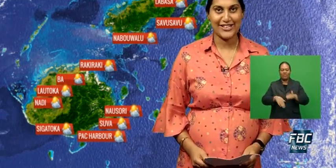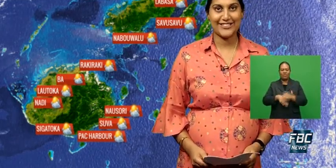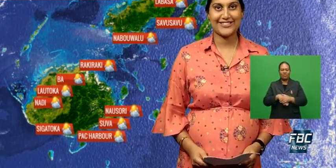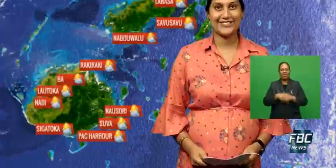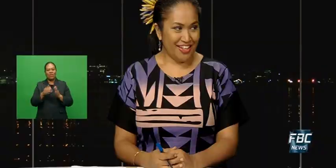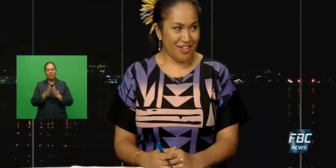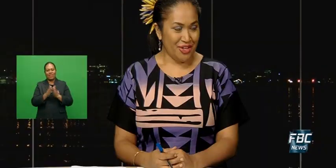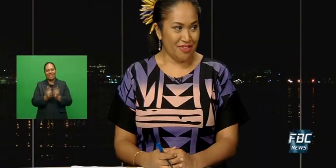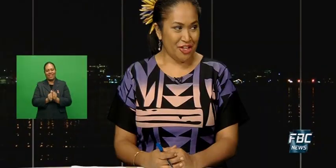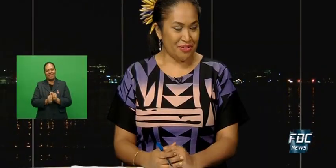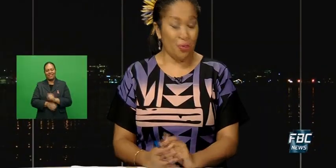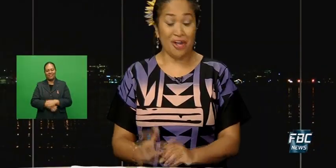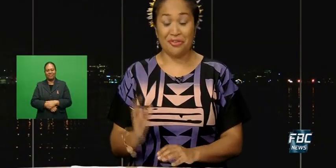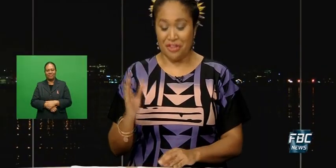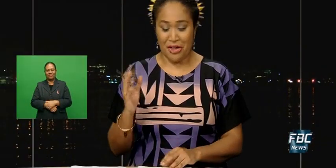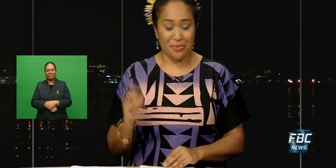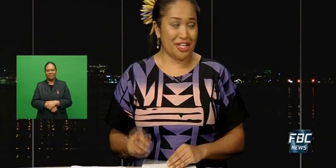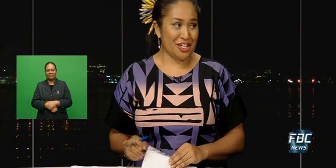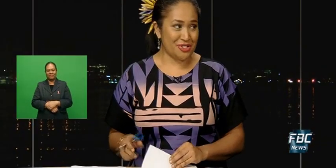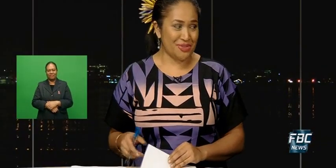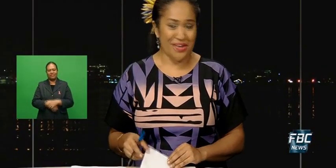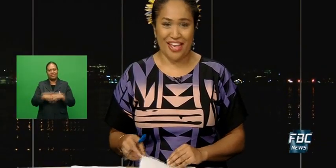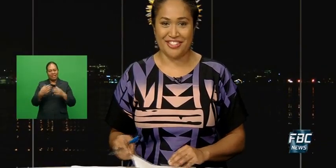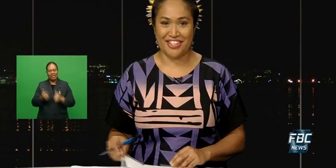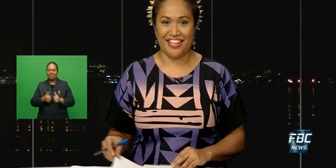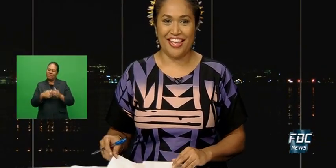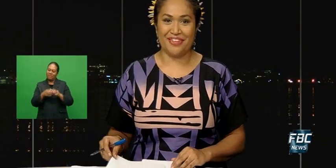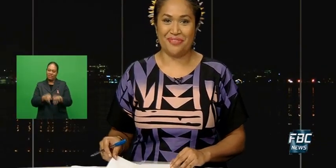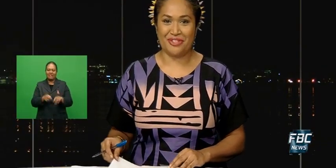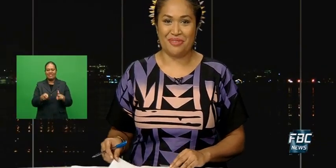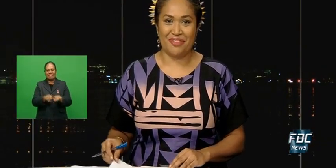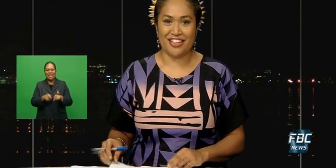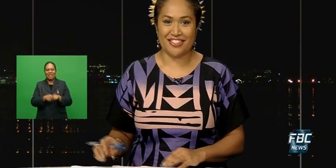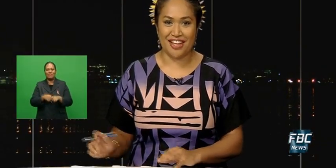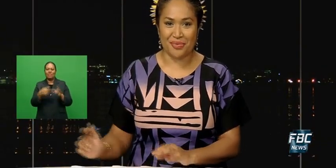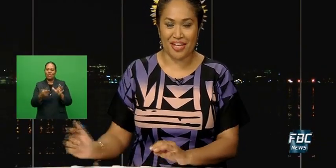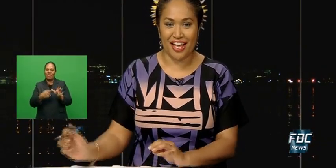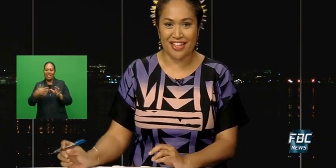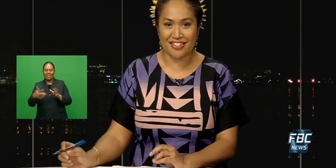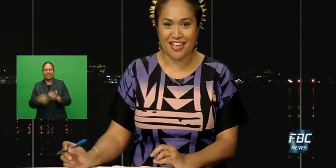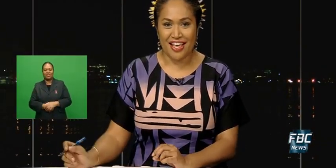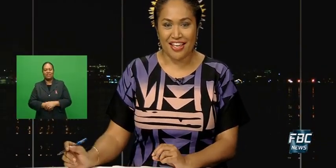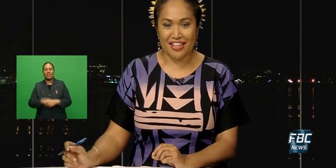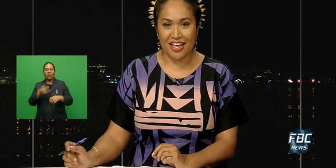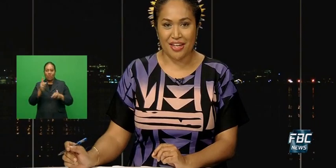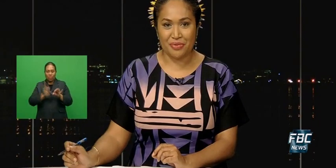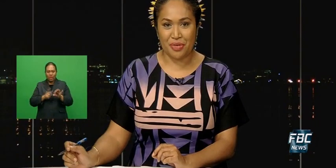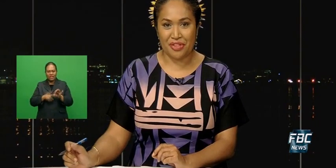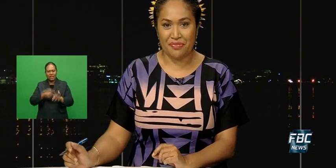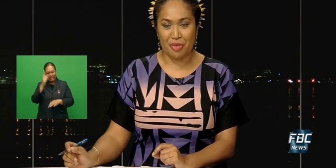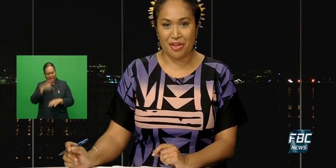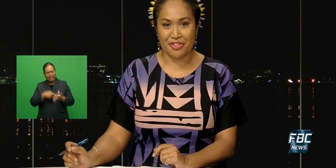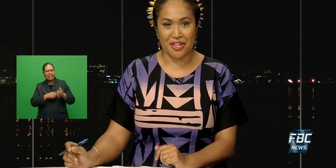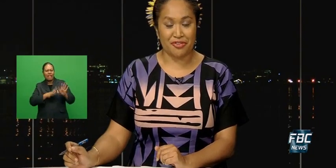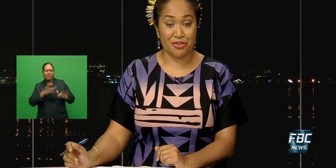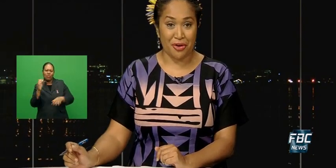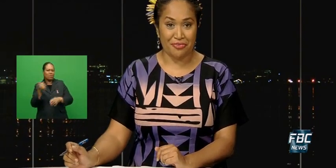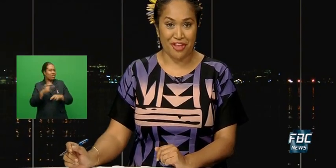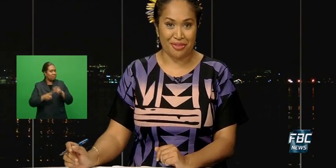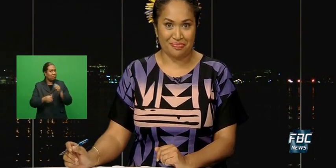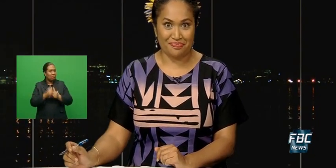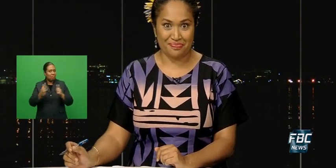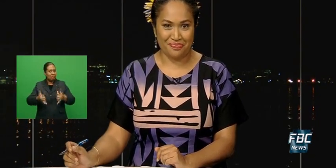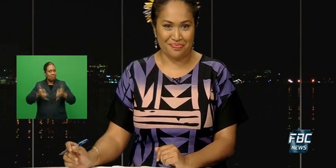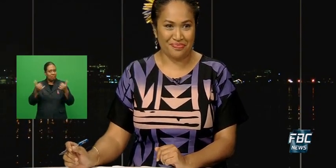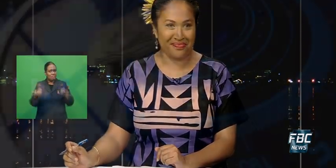to Jackie. You have a wonderful long weekend too, Angie. And in Fiji and Pulse tonight, we asked, can Thailevel win the Fairbrother Sullivan